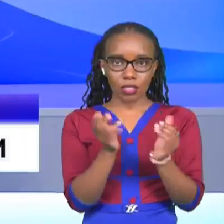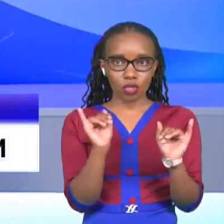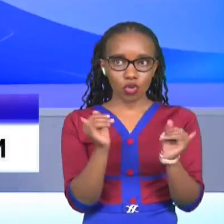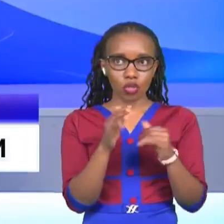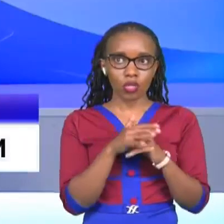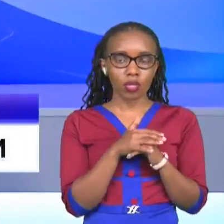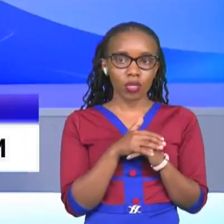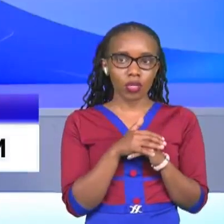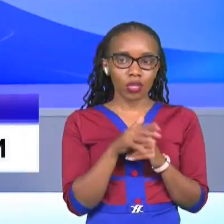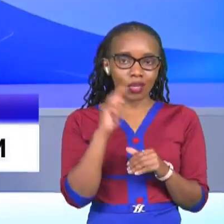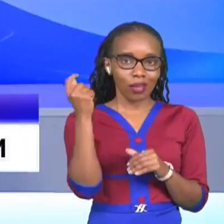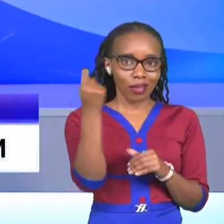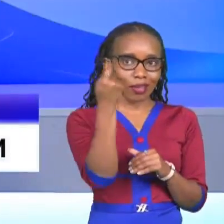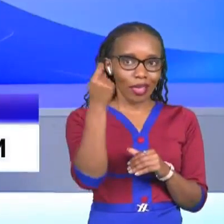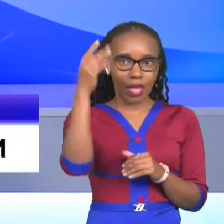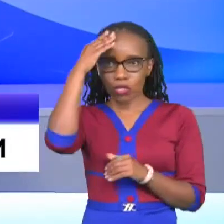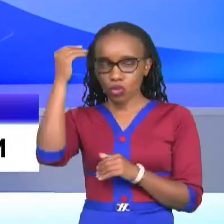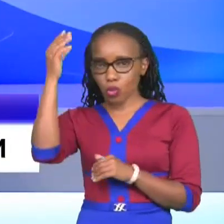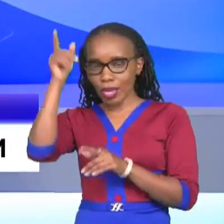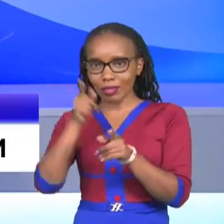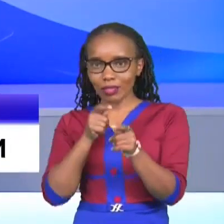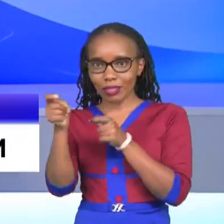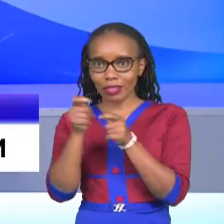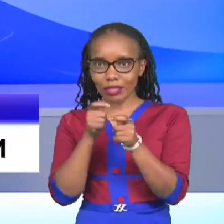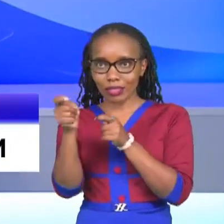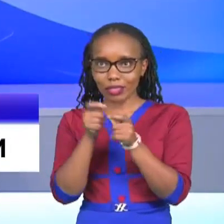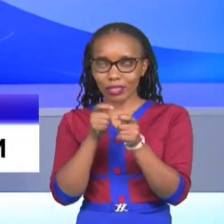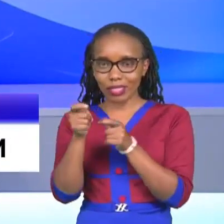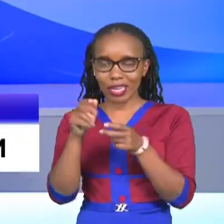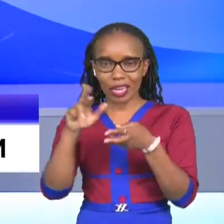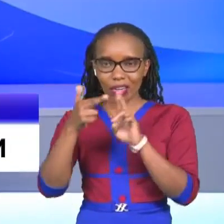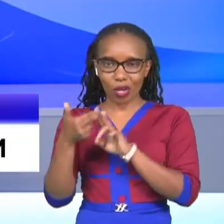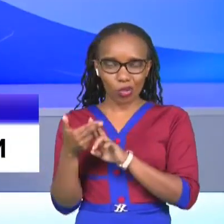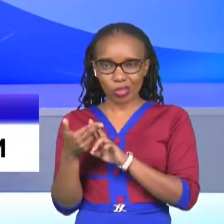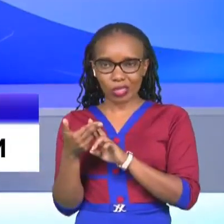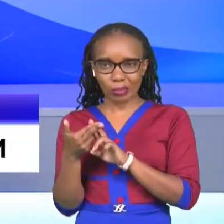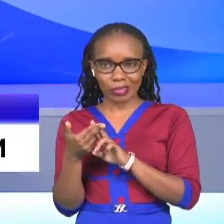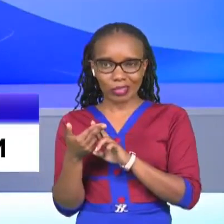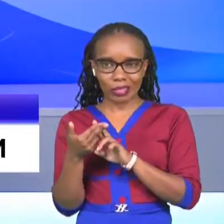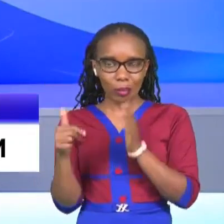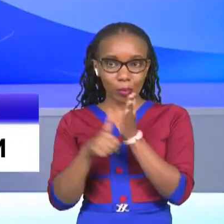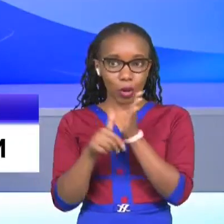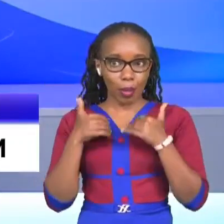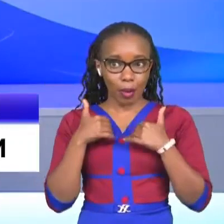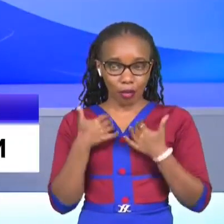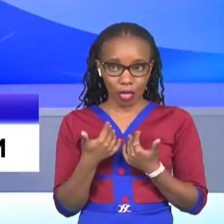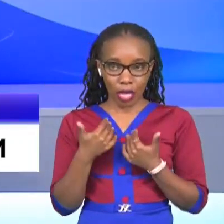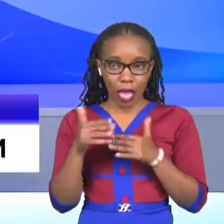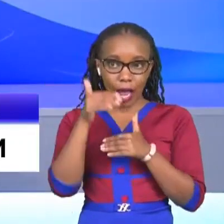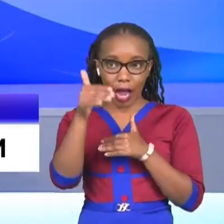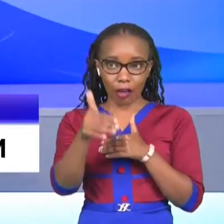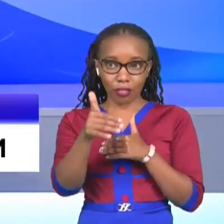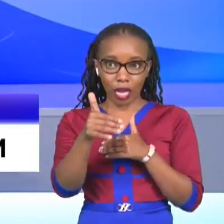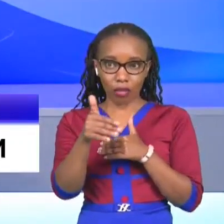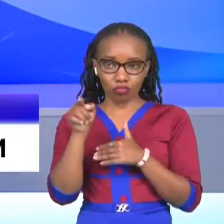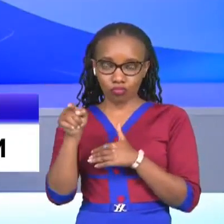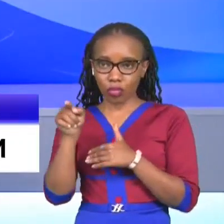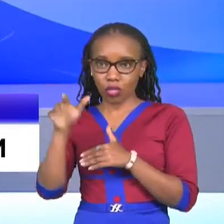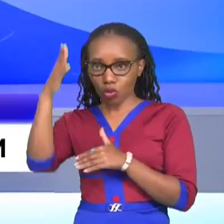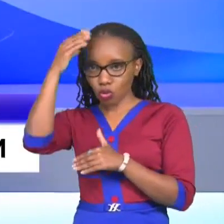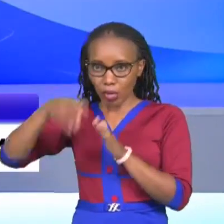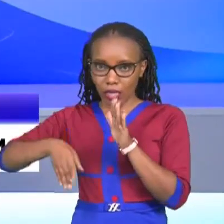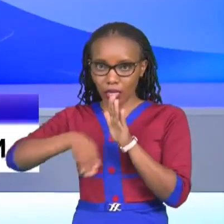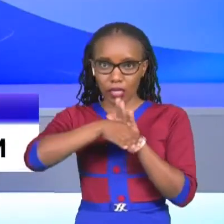Kenya's looking beyond Somalia for trade amid diplomatic tension between the two countries. After being ordered out of Somalia, Kenya is moving